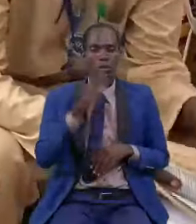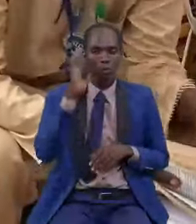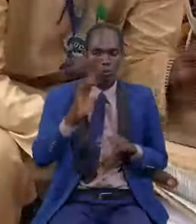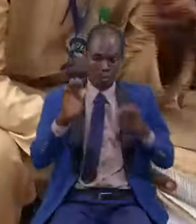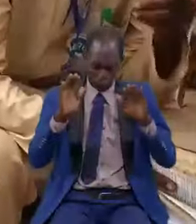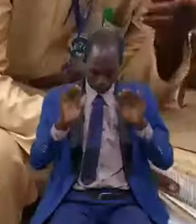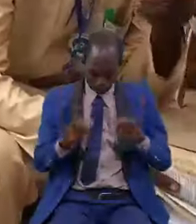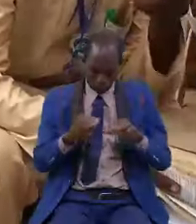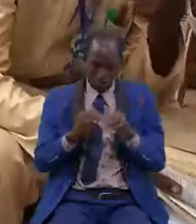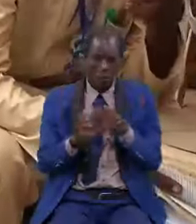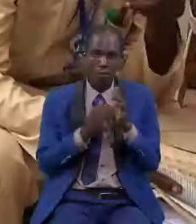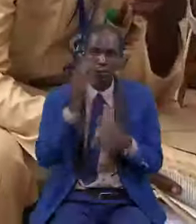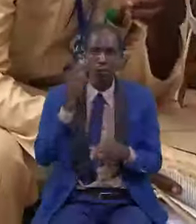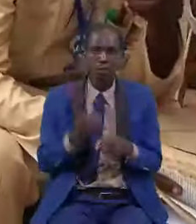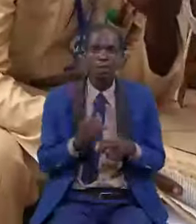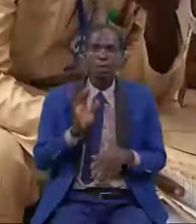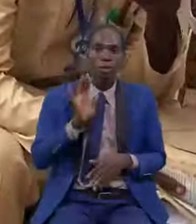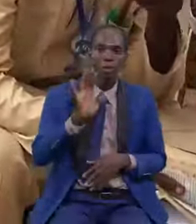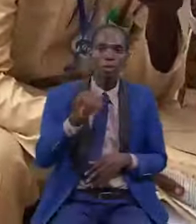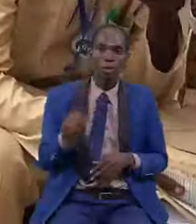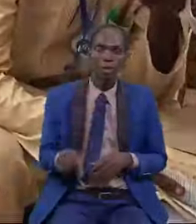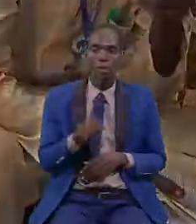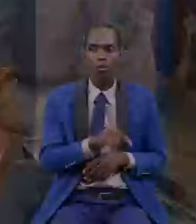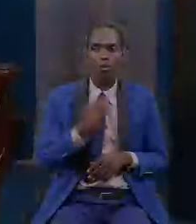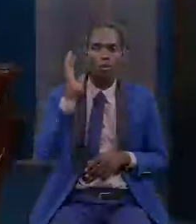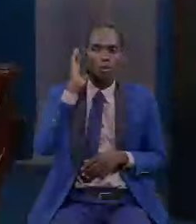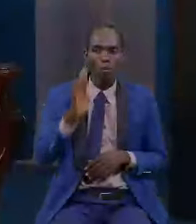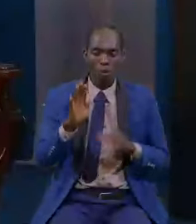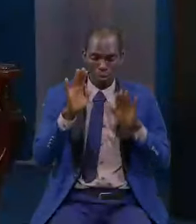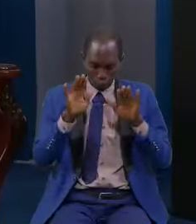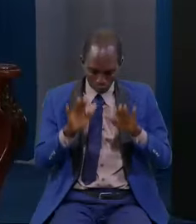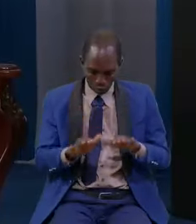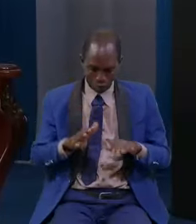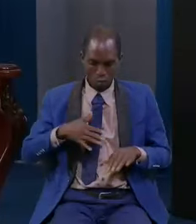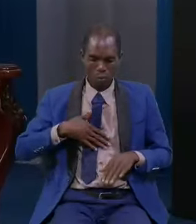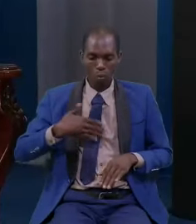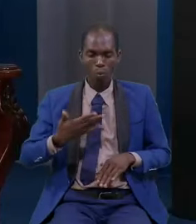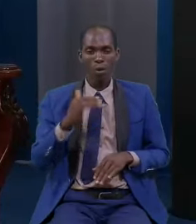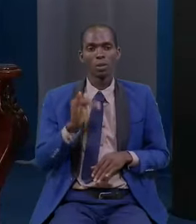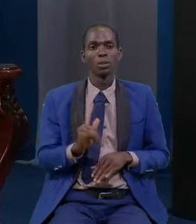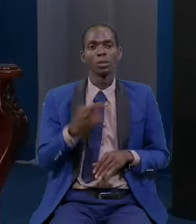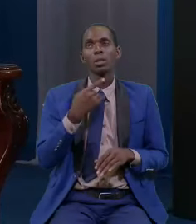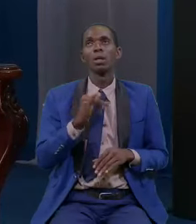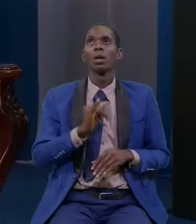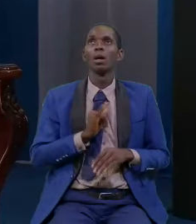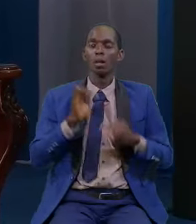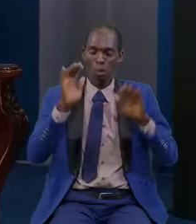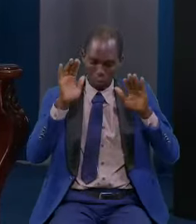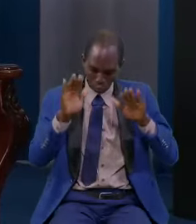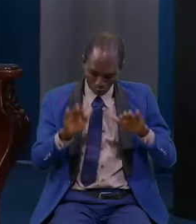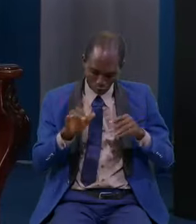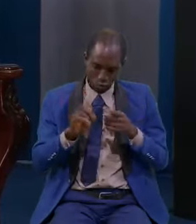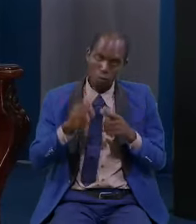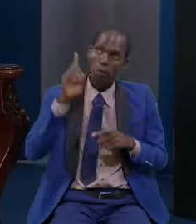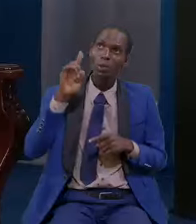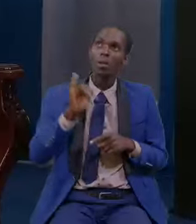will bow voluntarily. You say, I bow to him. I bend to him. I submit